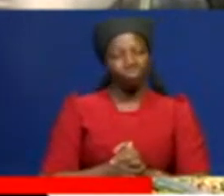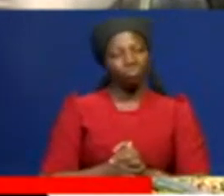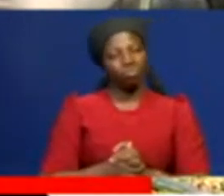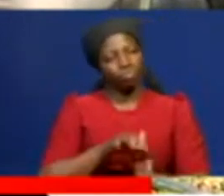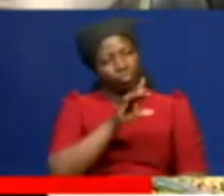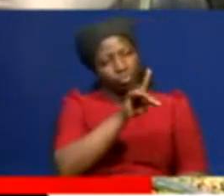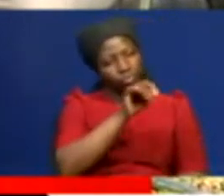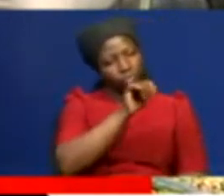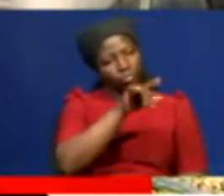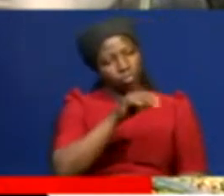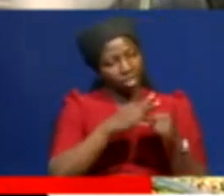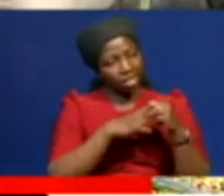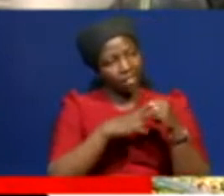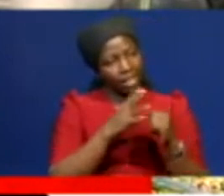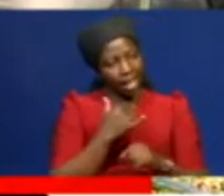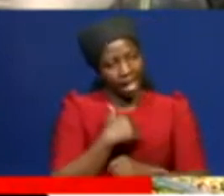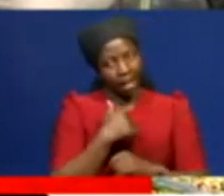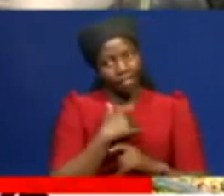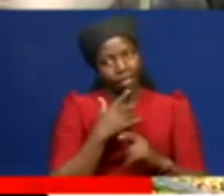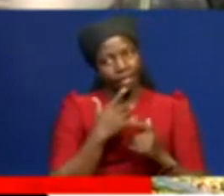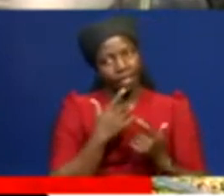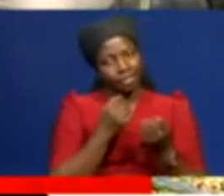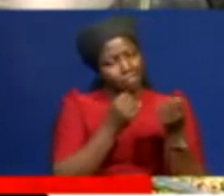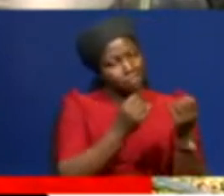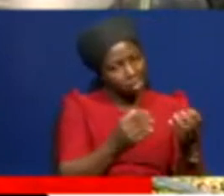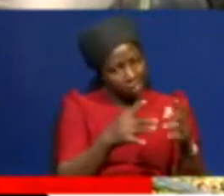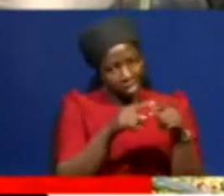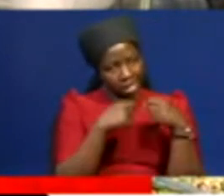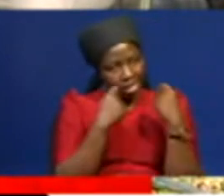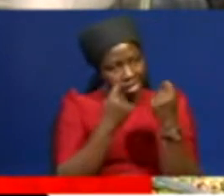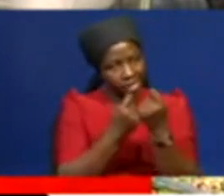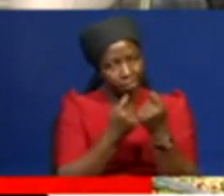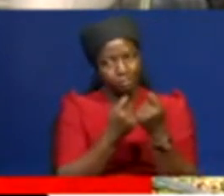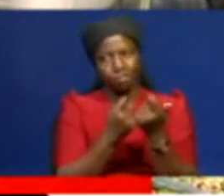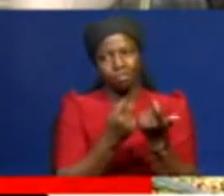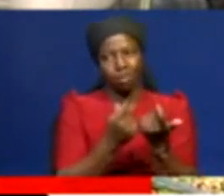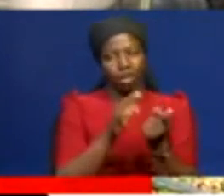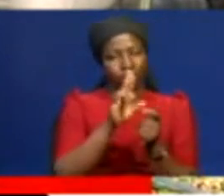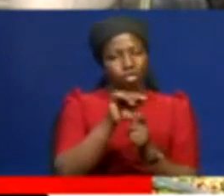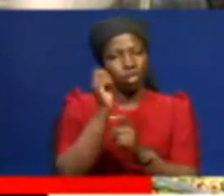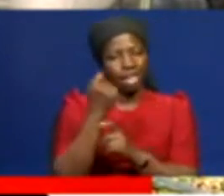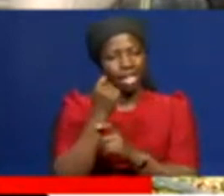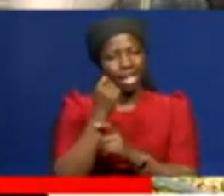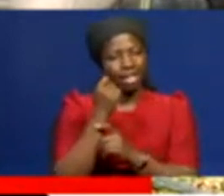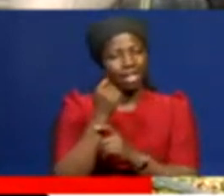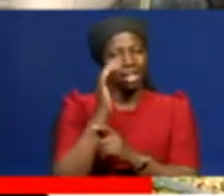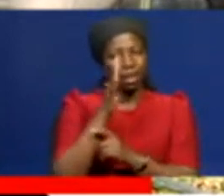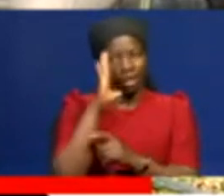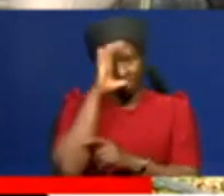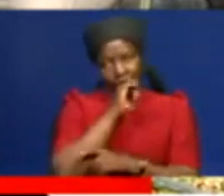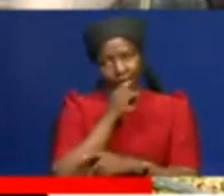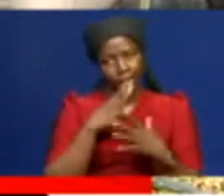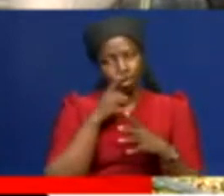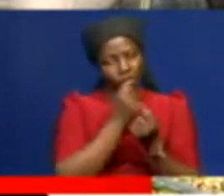Dala Sevens attracts cream de la cream of the teams. Mm-hmm. No Kenya Cup side will miss. So the lovers of KCB,